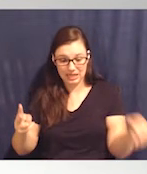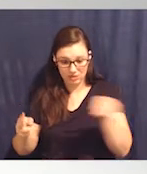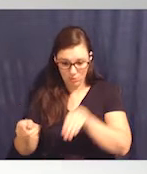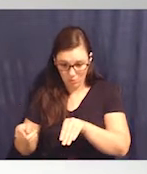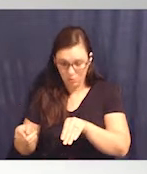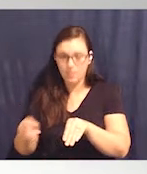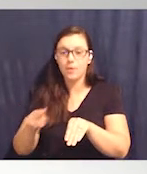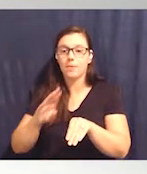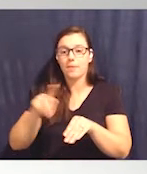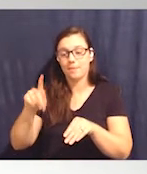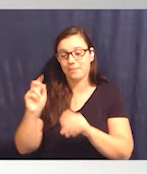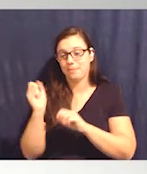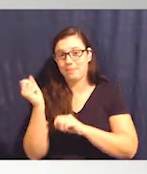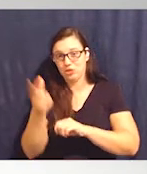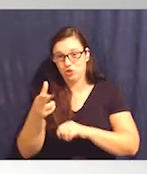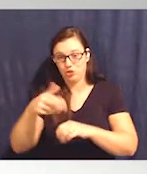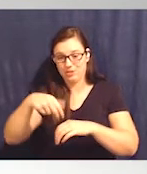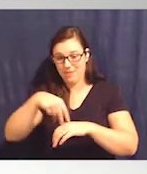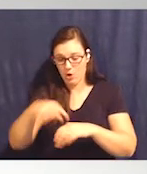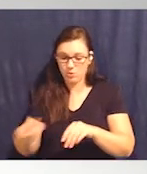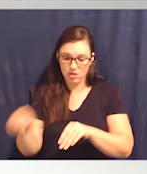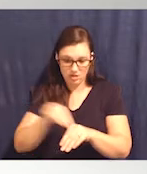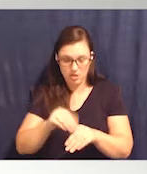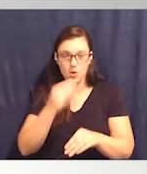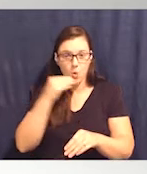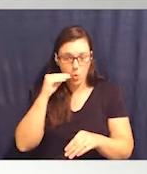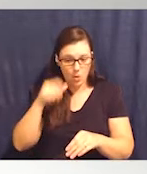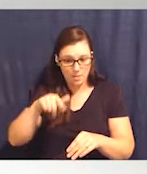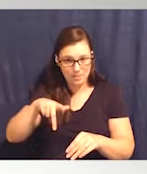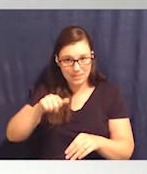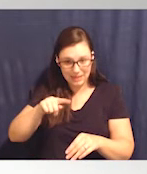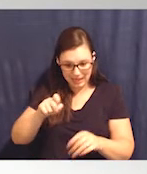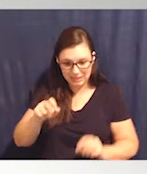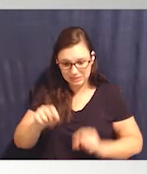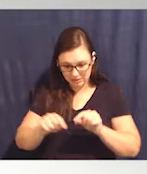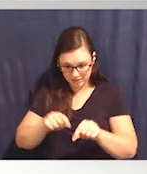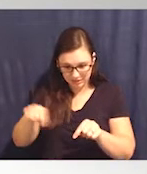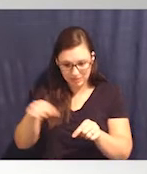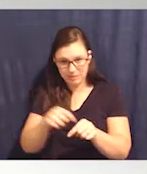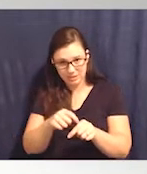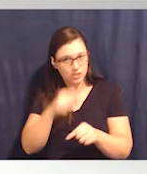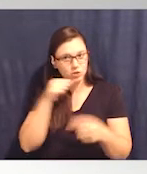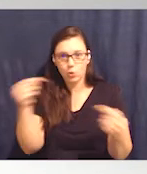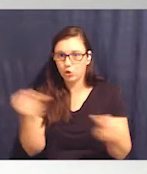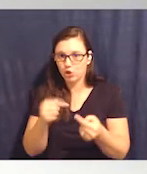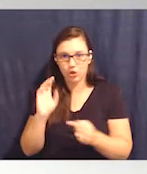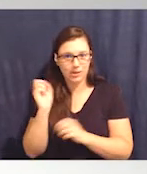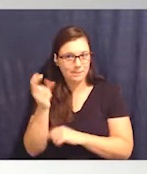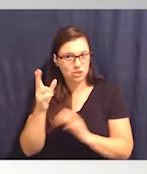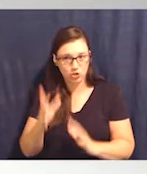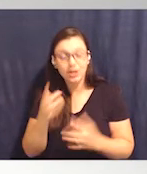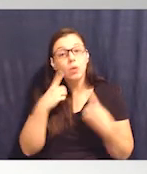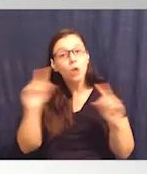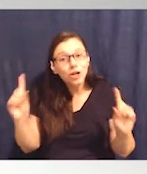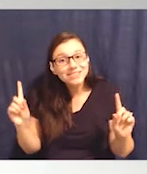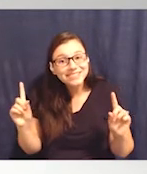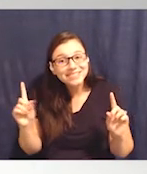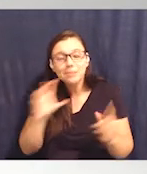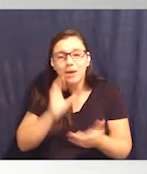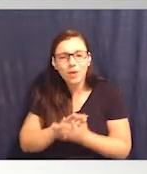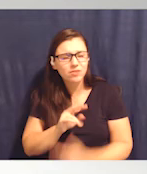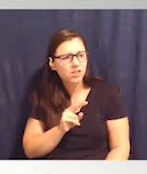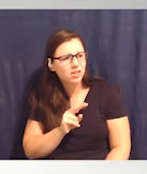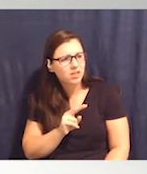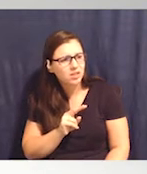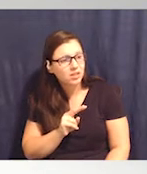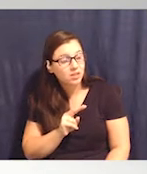first base, and home plate in and pin. Do not hurt the pitcher. It worked. My wife just looked at me and went, if it works, go with